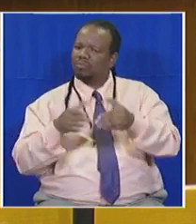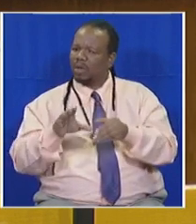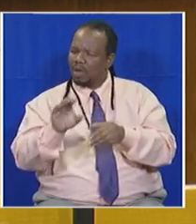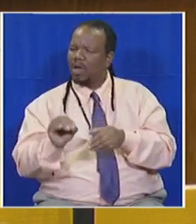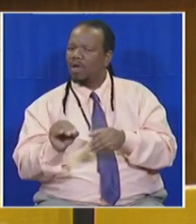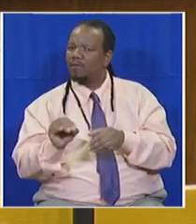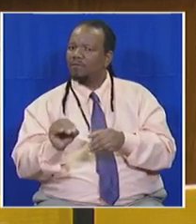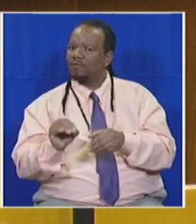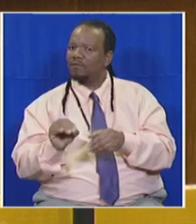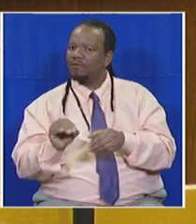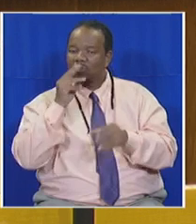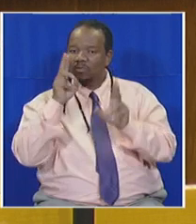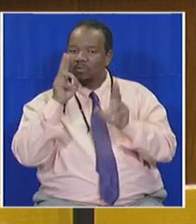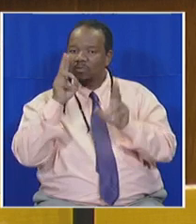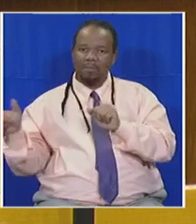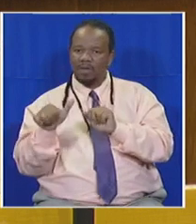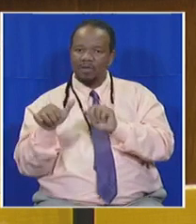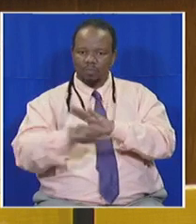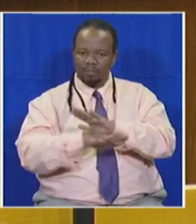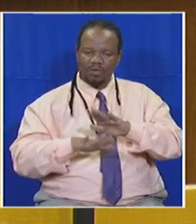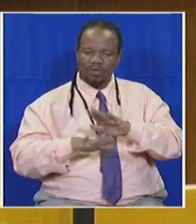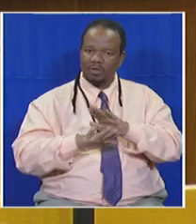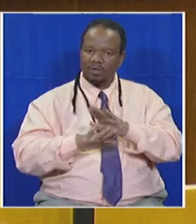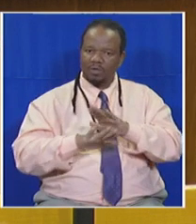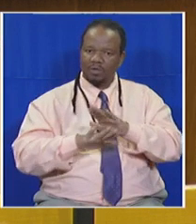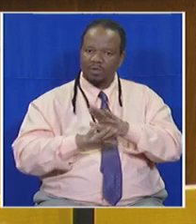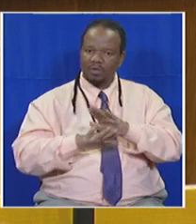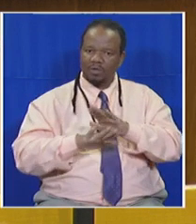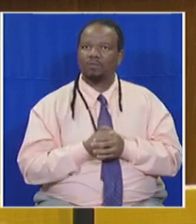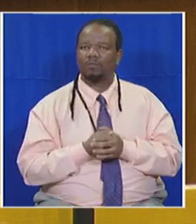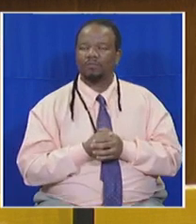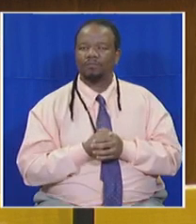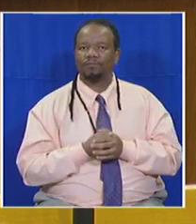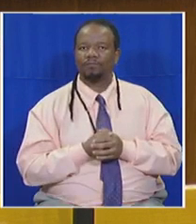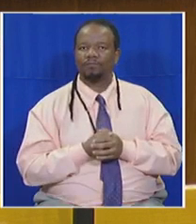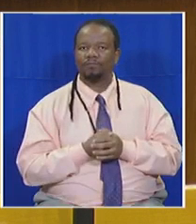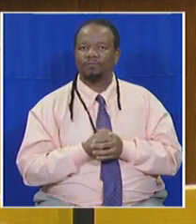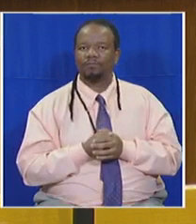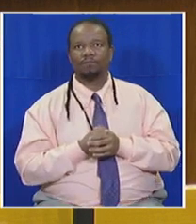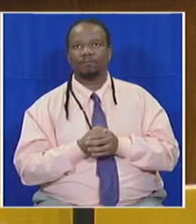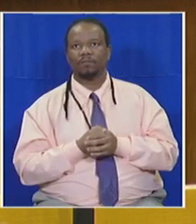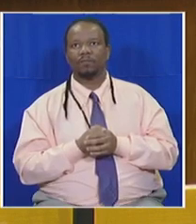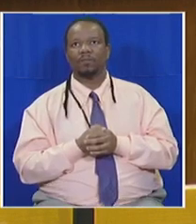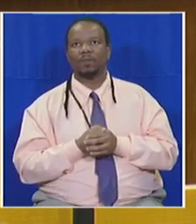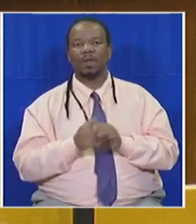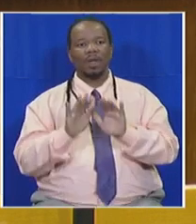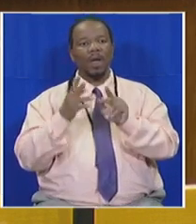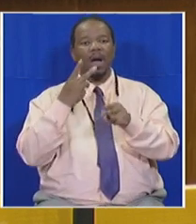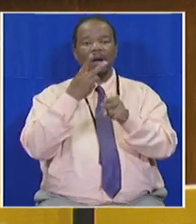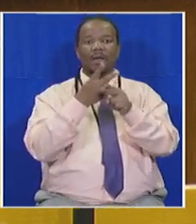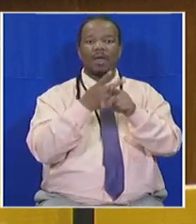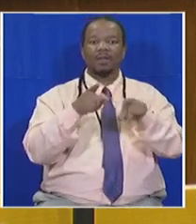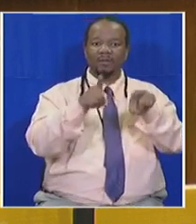further, of course, there is further concurrence from the AG's report